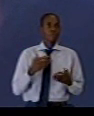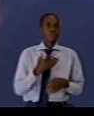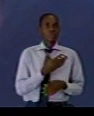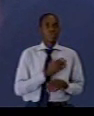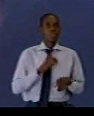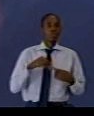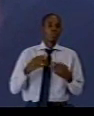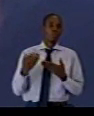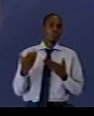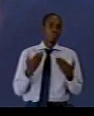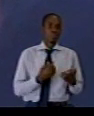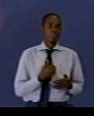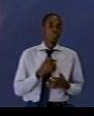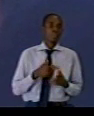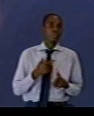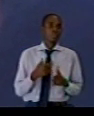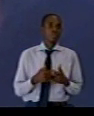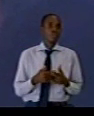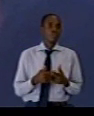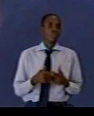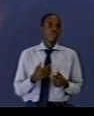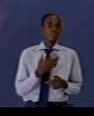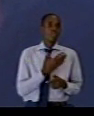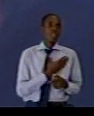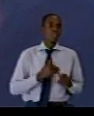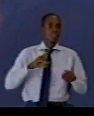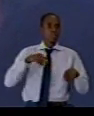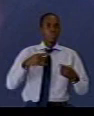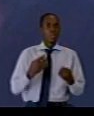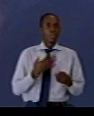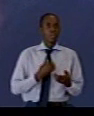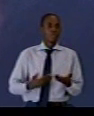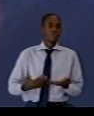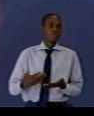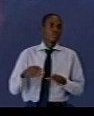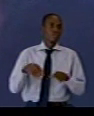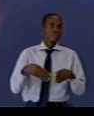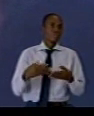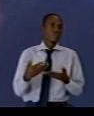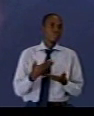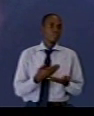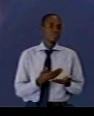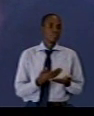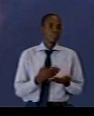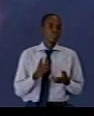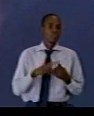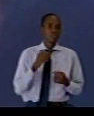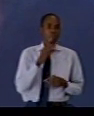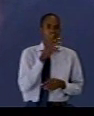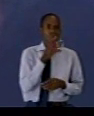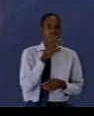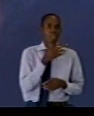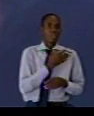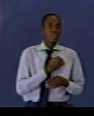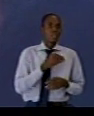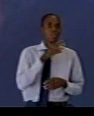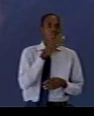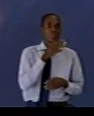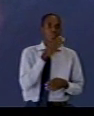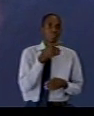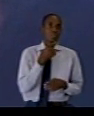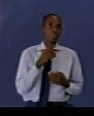me them. And he went and fetched, and brought them to his mother, and his mother made savory